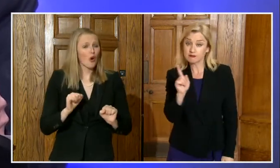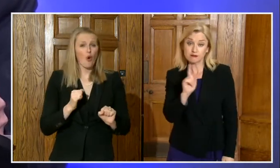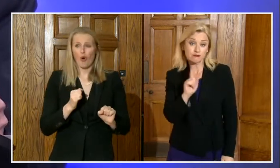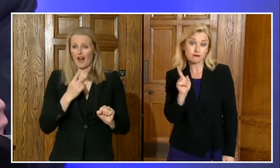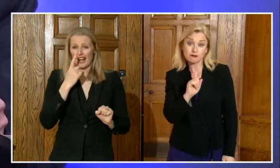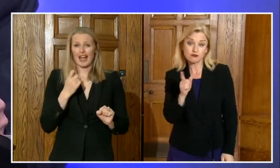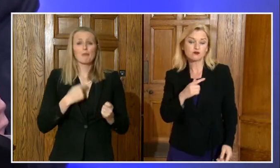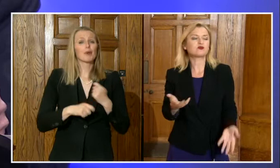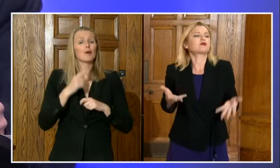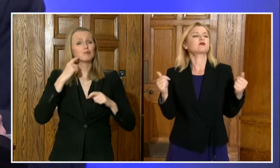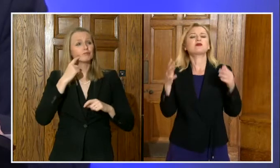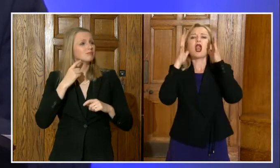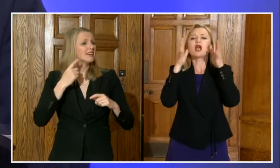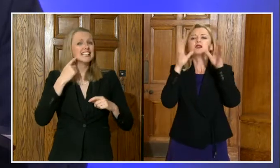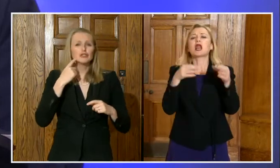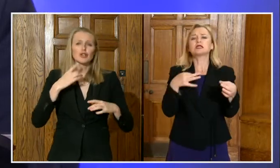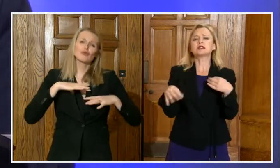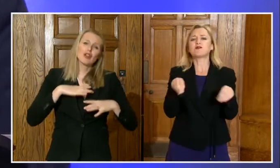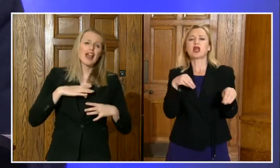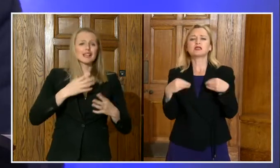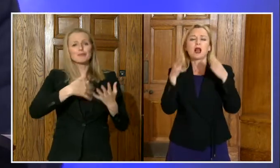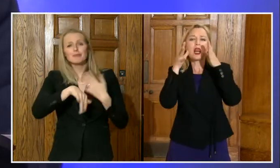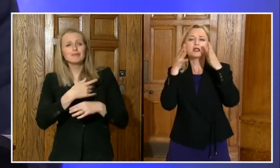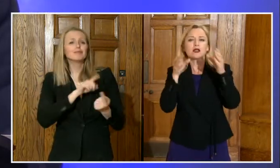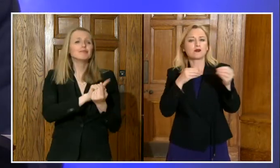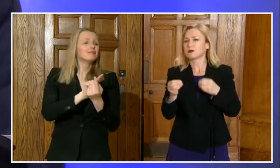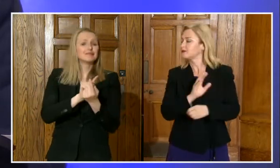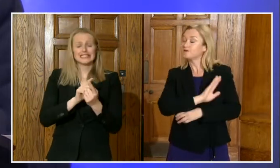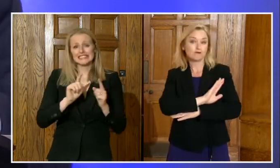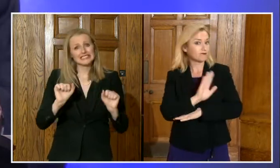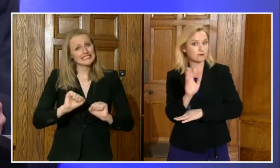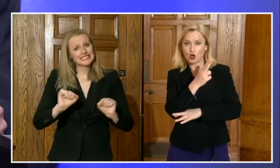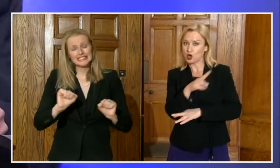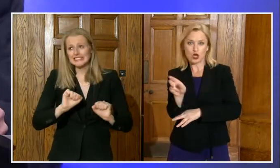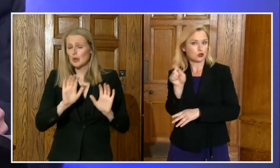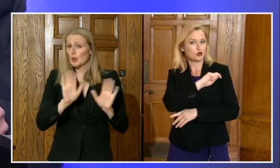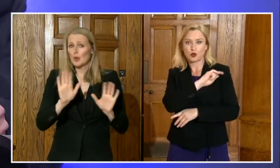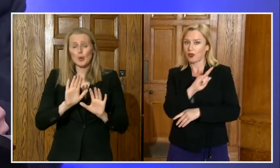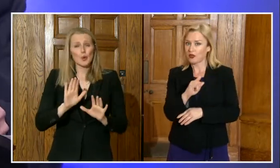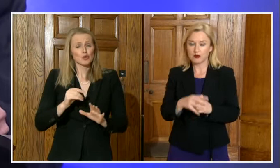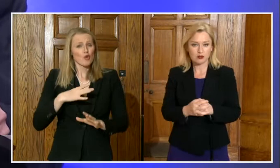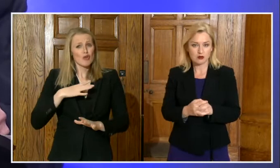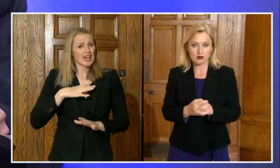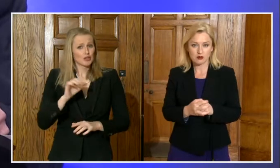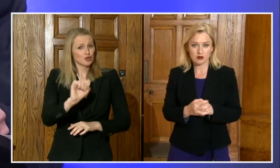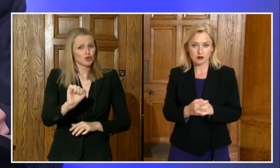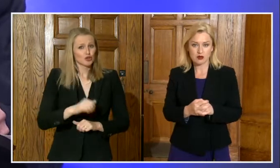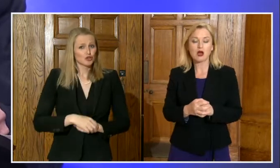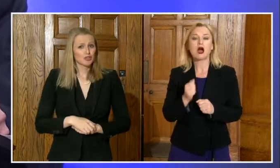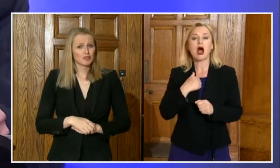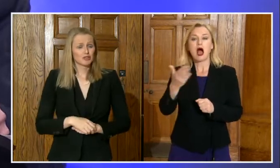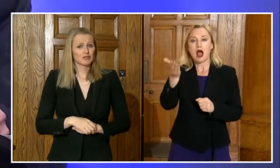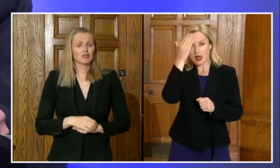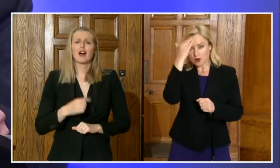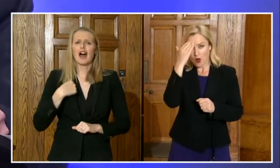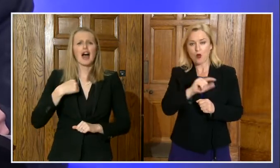what we are doing, because nothing could be further from the truth. I do not for 1 second underestimate what the people